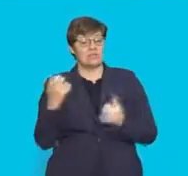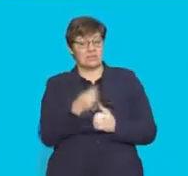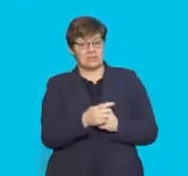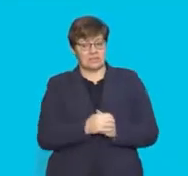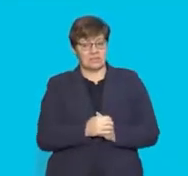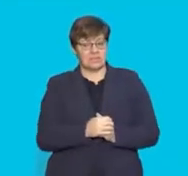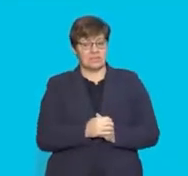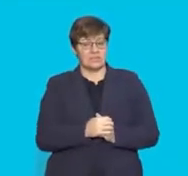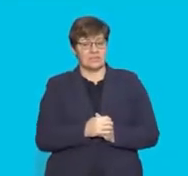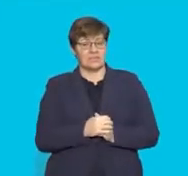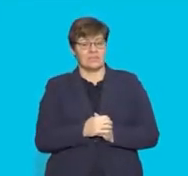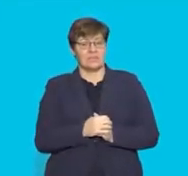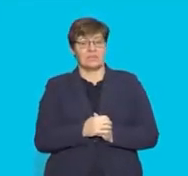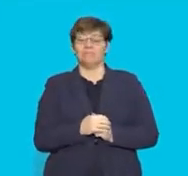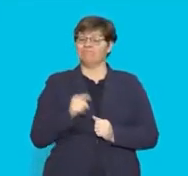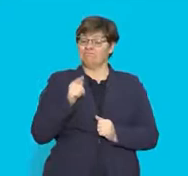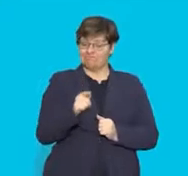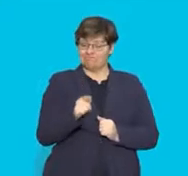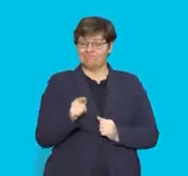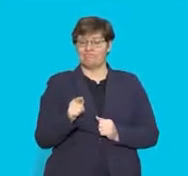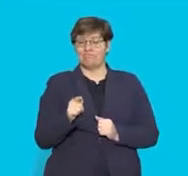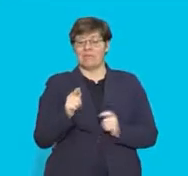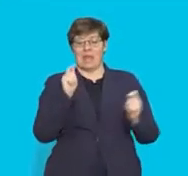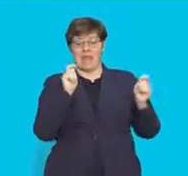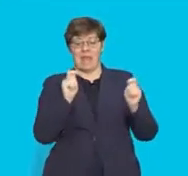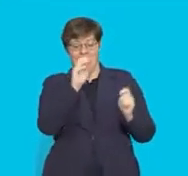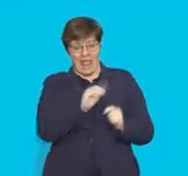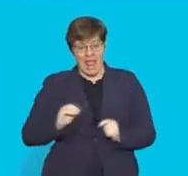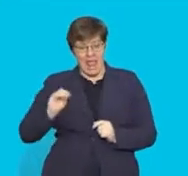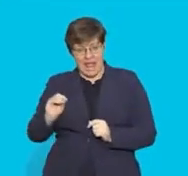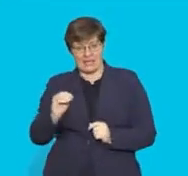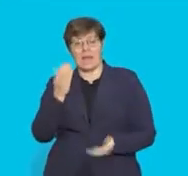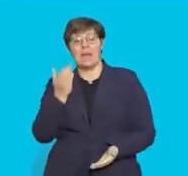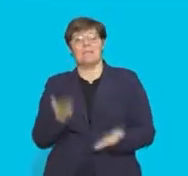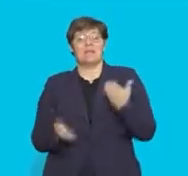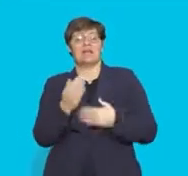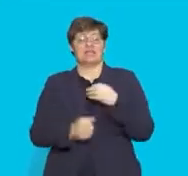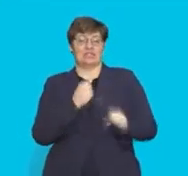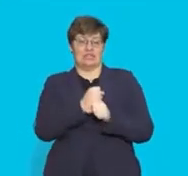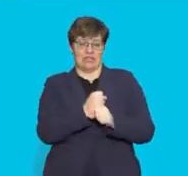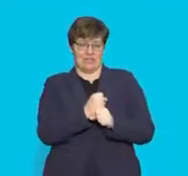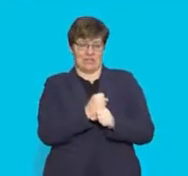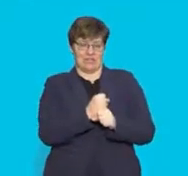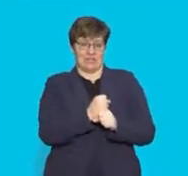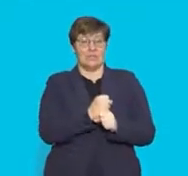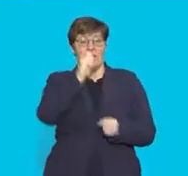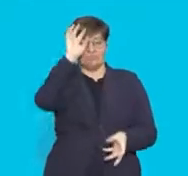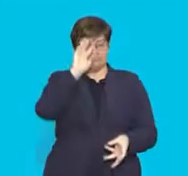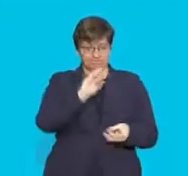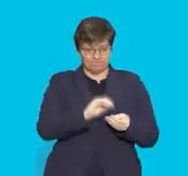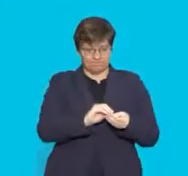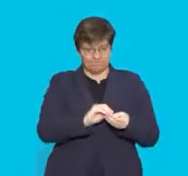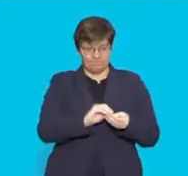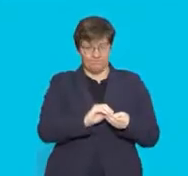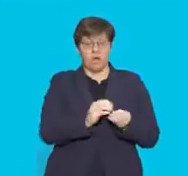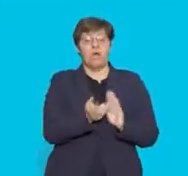here, this one here, that will be added to your balance at the beginning of the year, and the total amount will then be